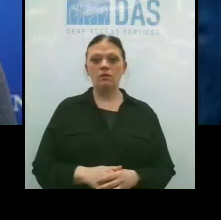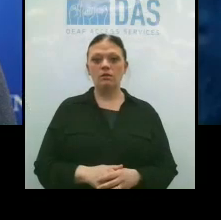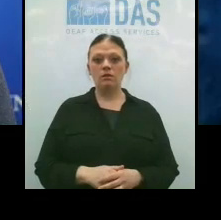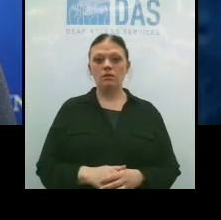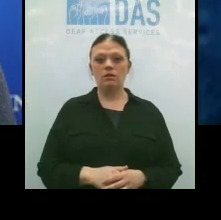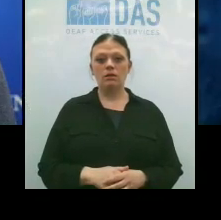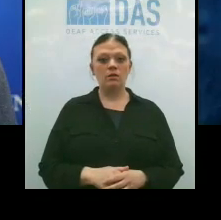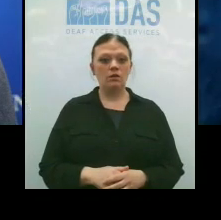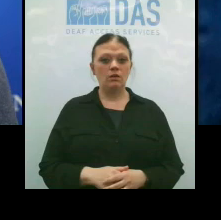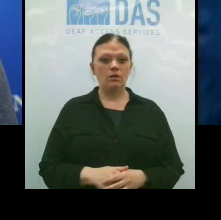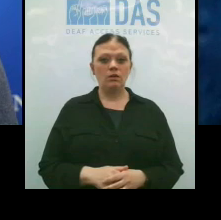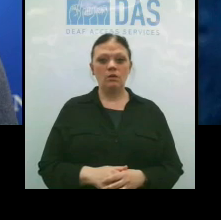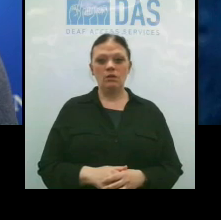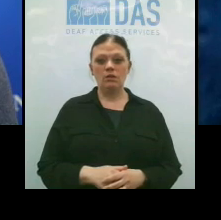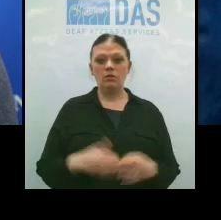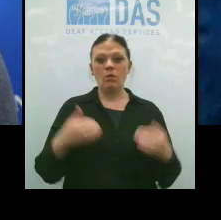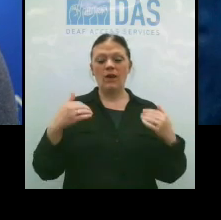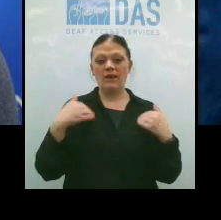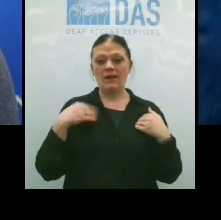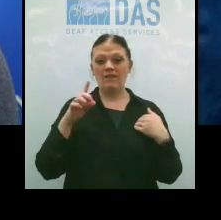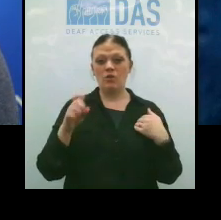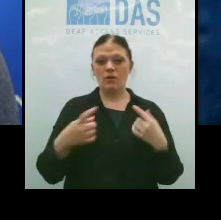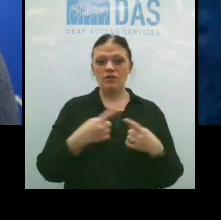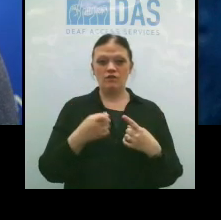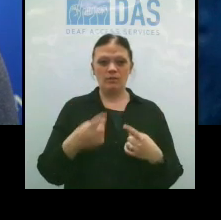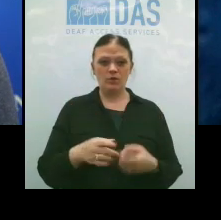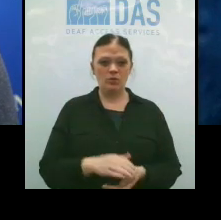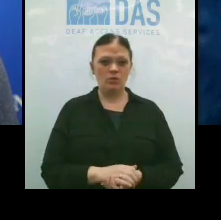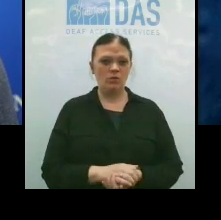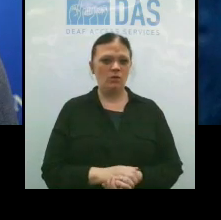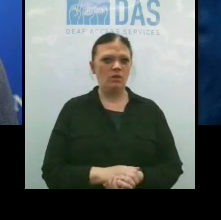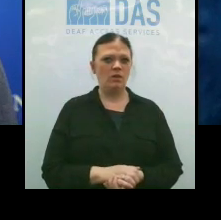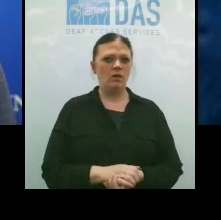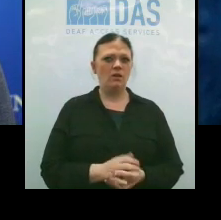If not, I have a question here from you. Mike,